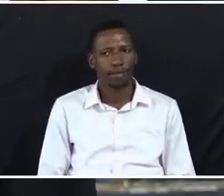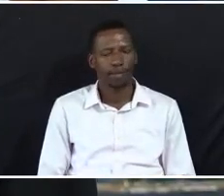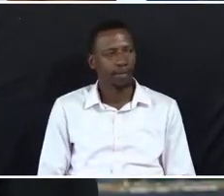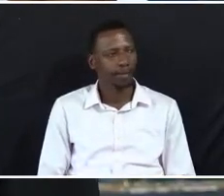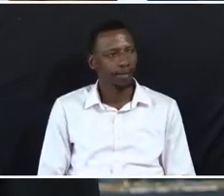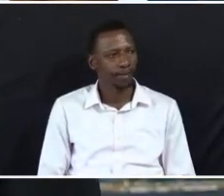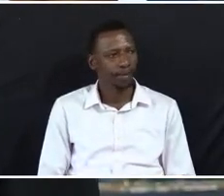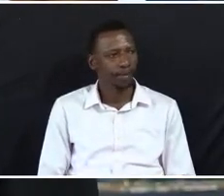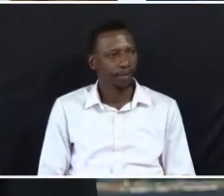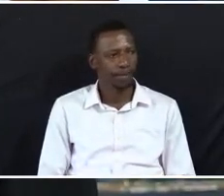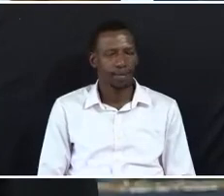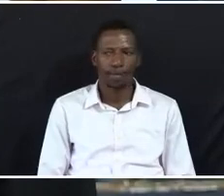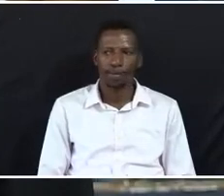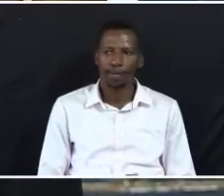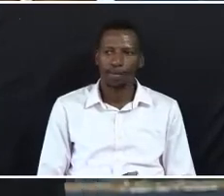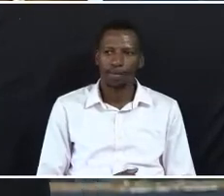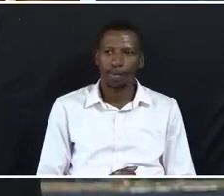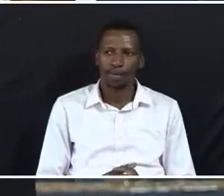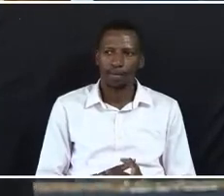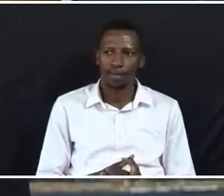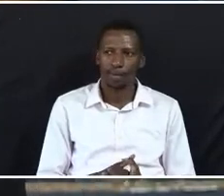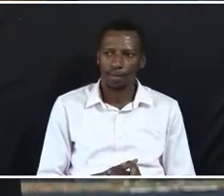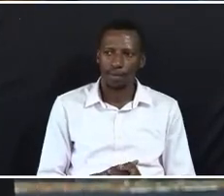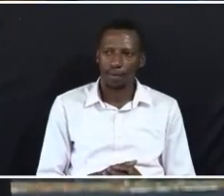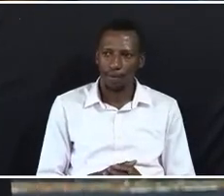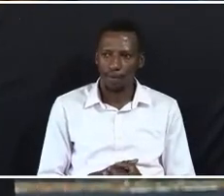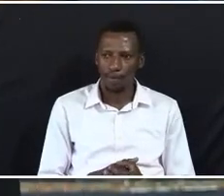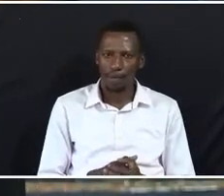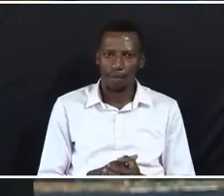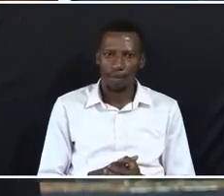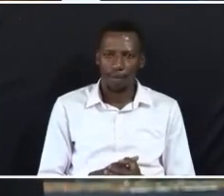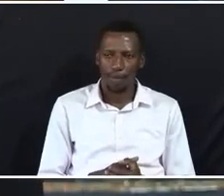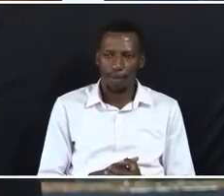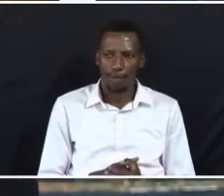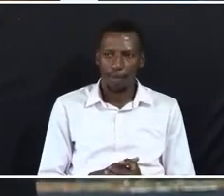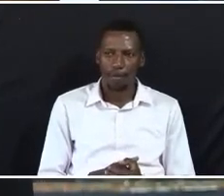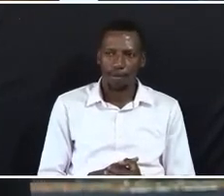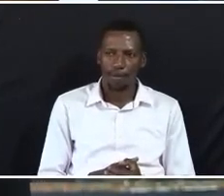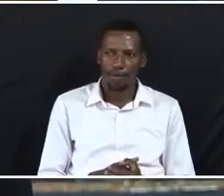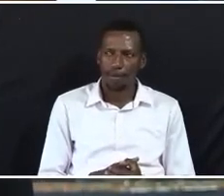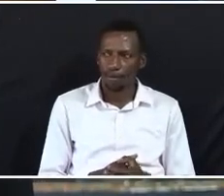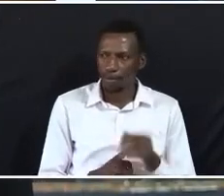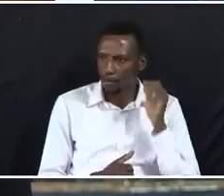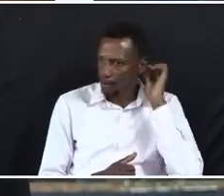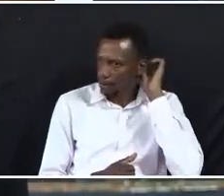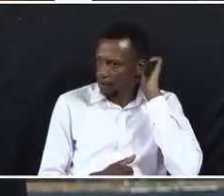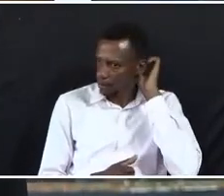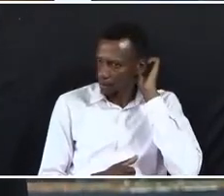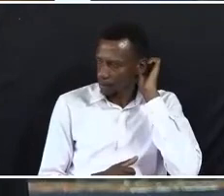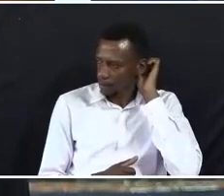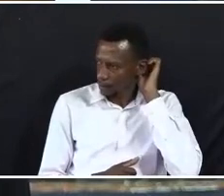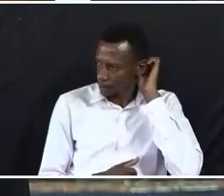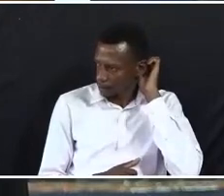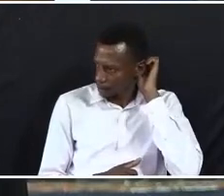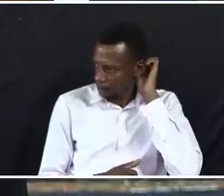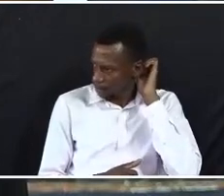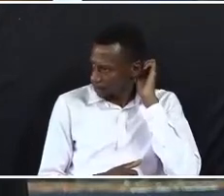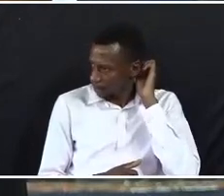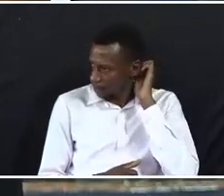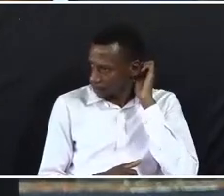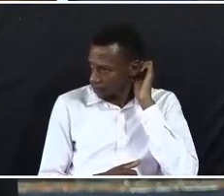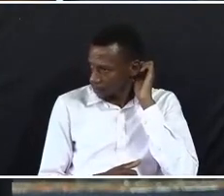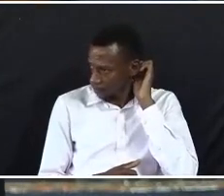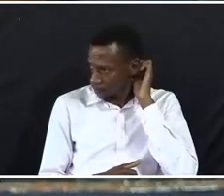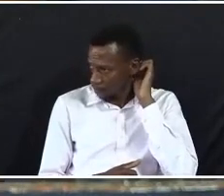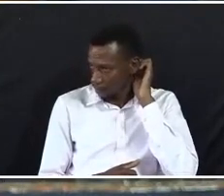bad, lazy son. So you know I have worked, have not sown and gathered, have not scattered seed. Well then, you should have put my money on deposit with the